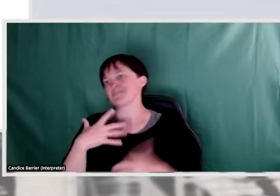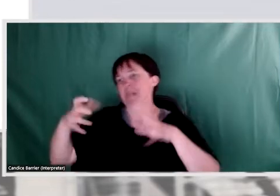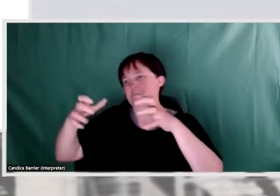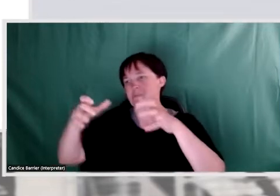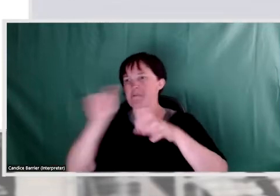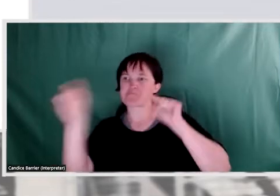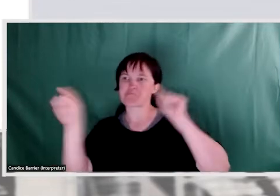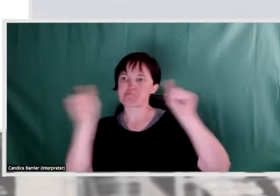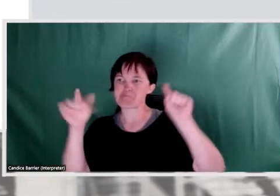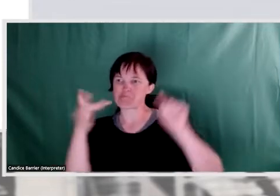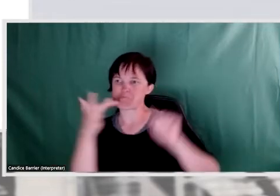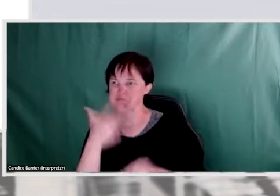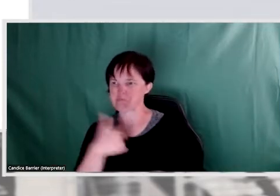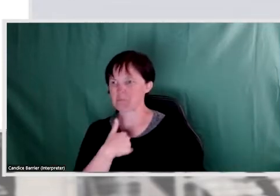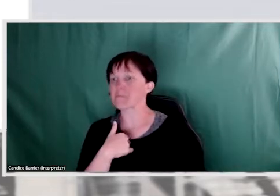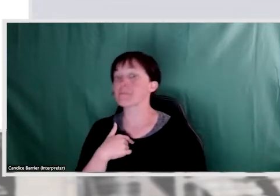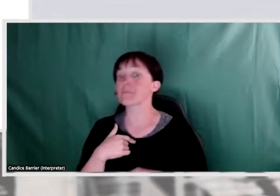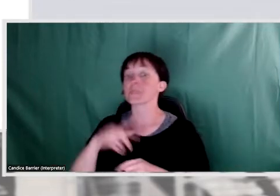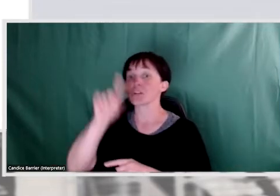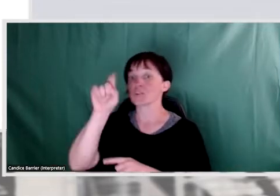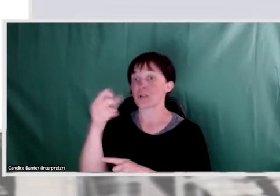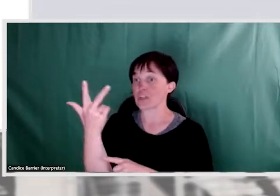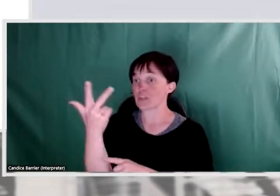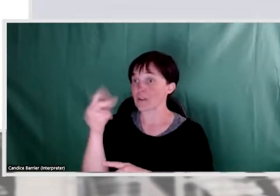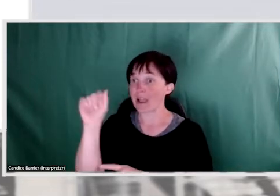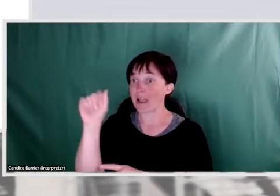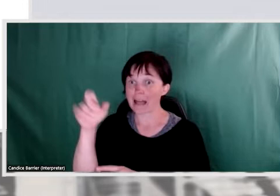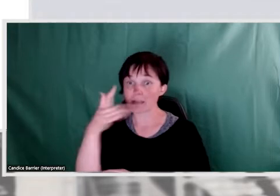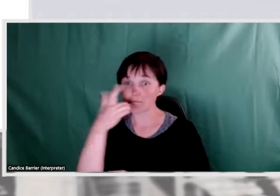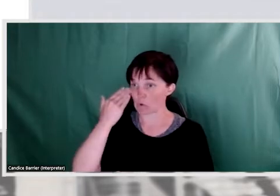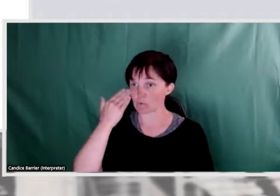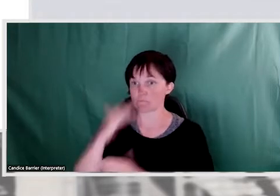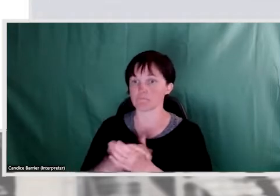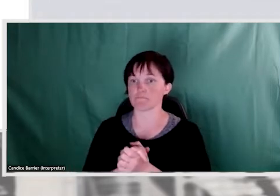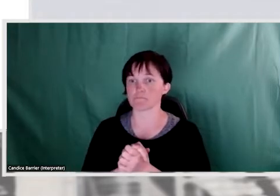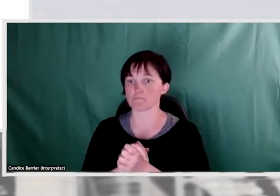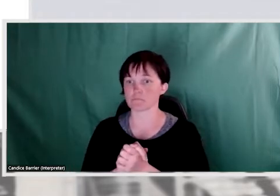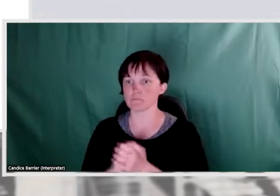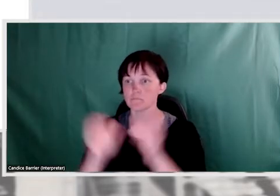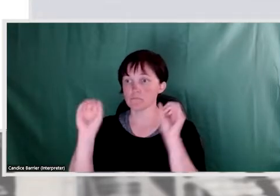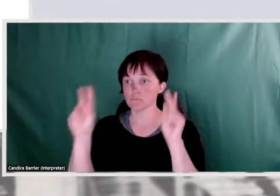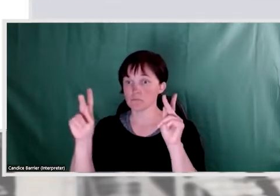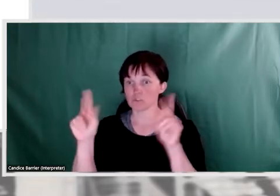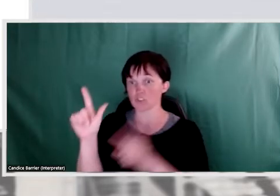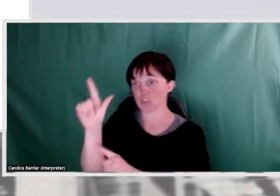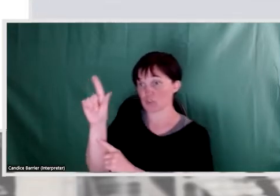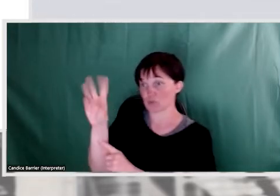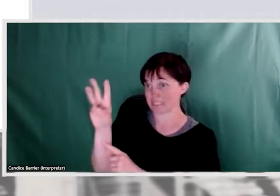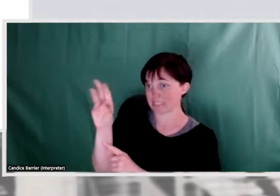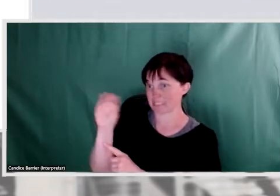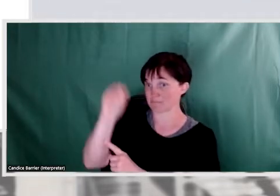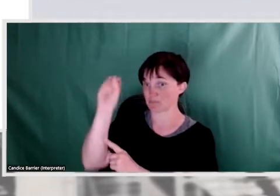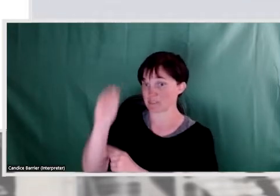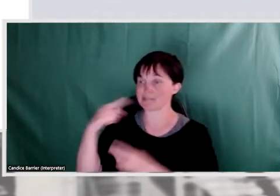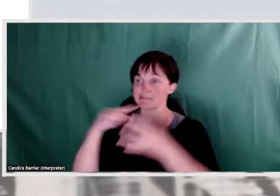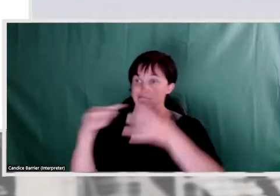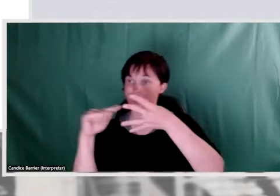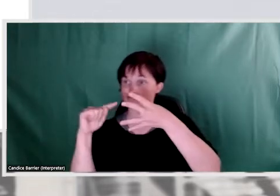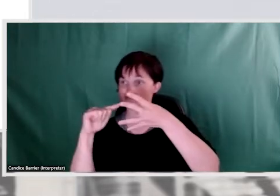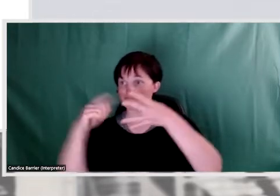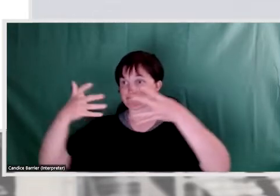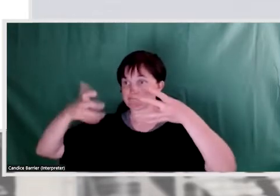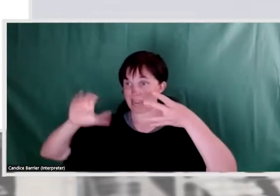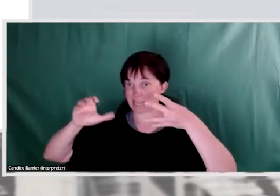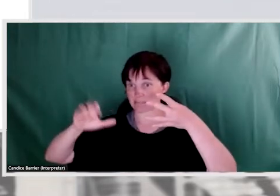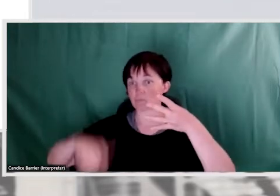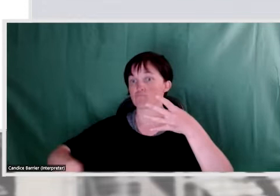to. So question 3, Alex, do you mind to bring up the results? Hey, Dave, I'm going to interrupt you for a second. City Channel, could we please